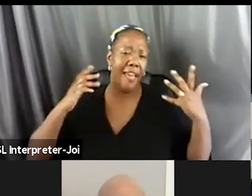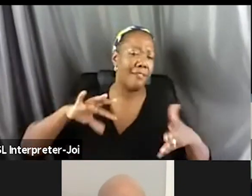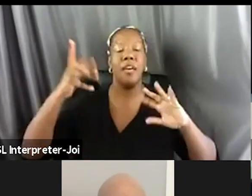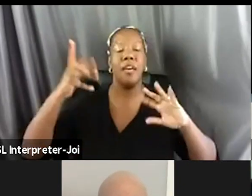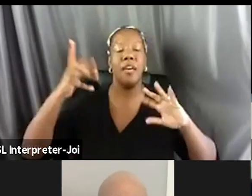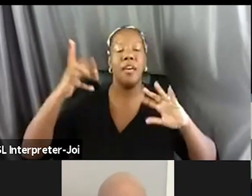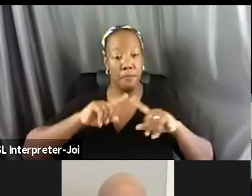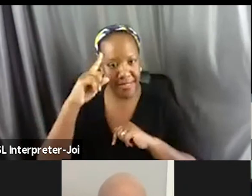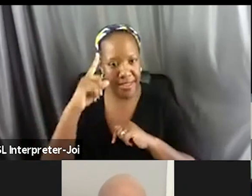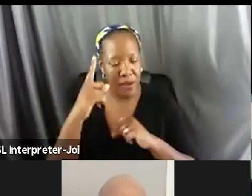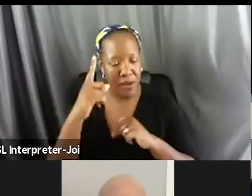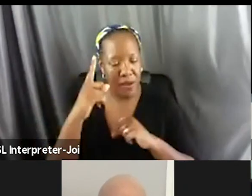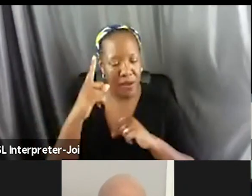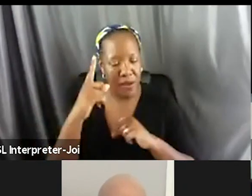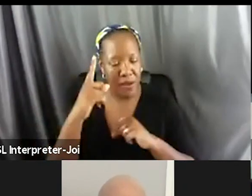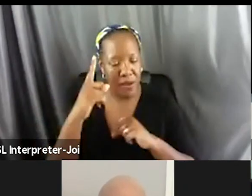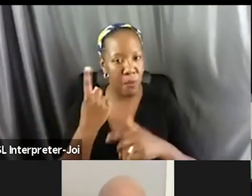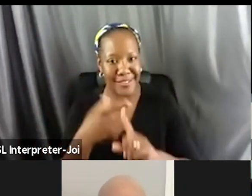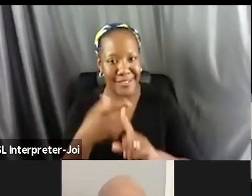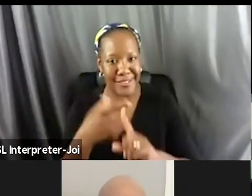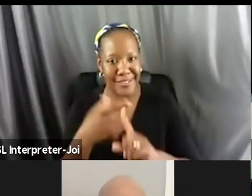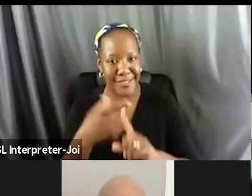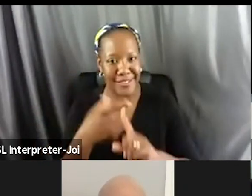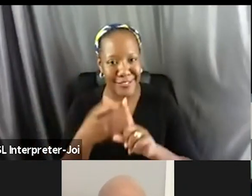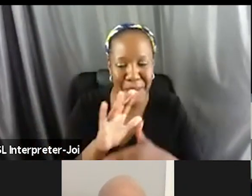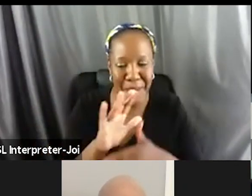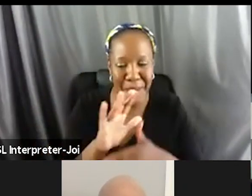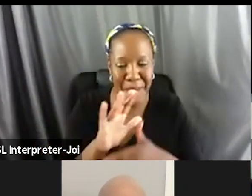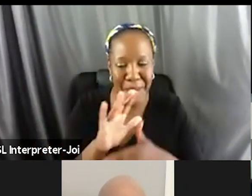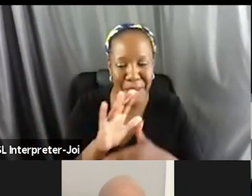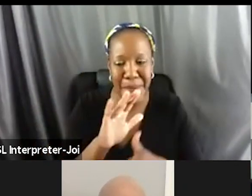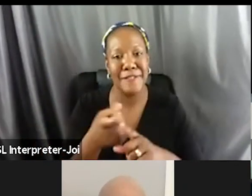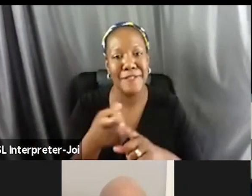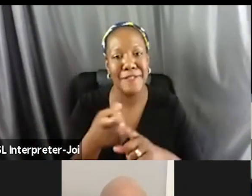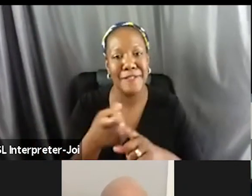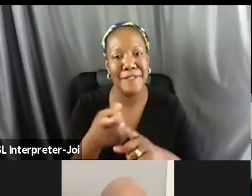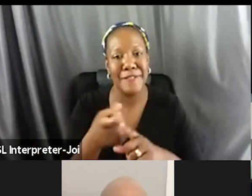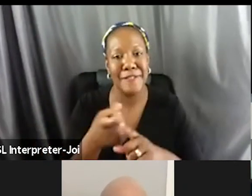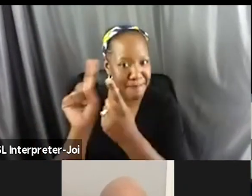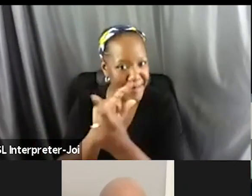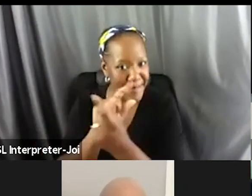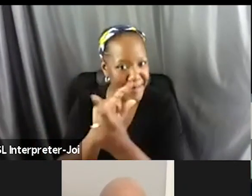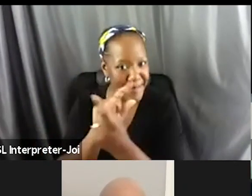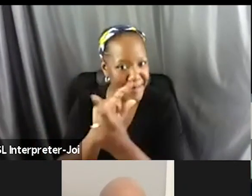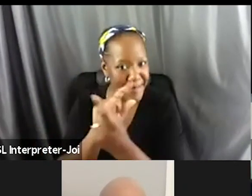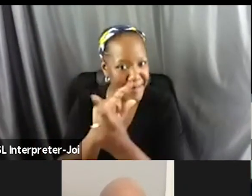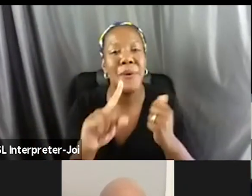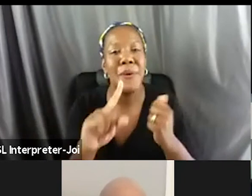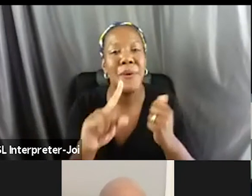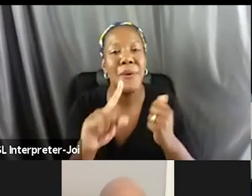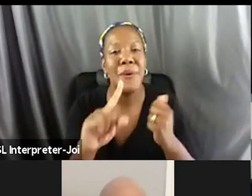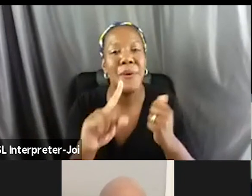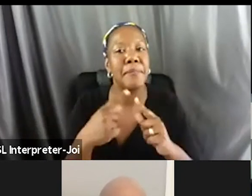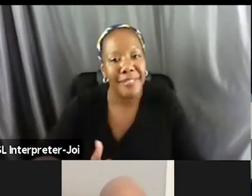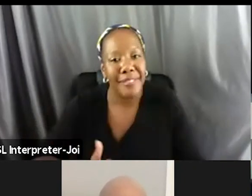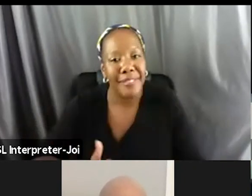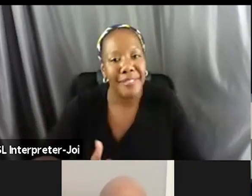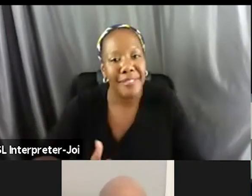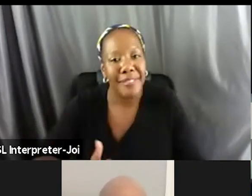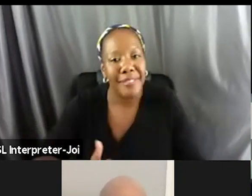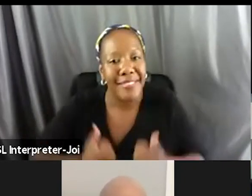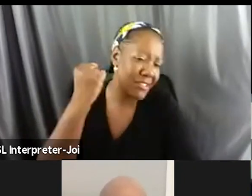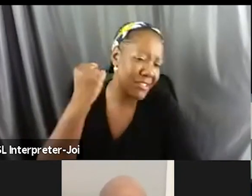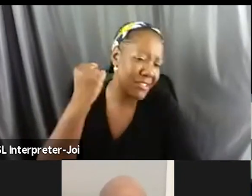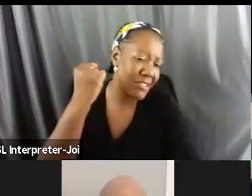but also just from the meeting all of you guys, it's also about living and resilience and just